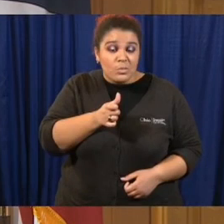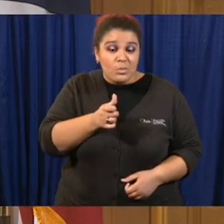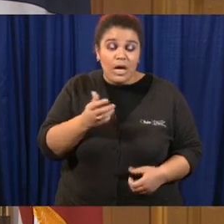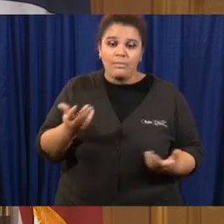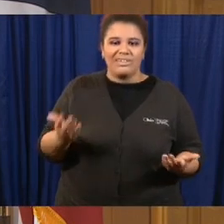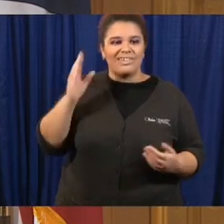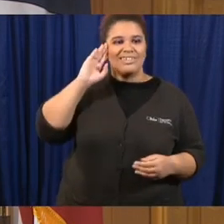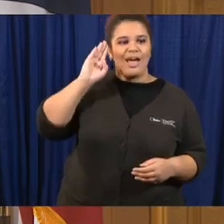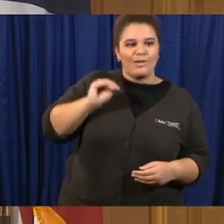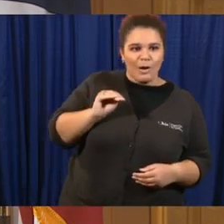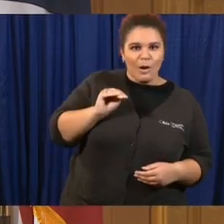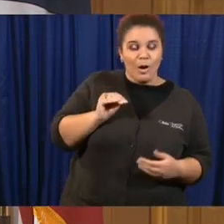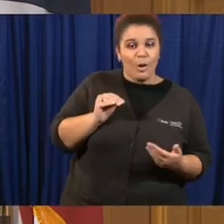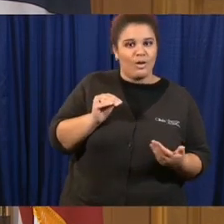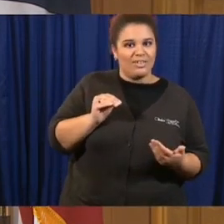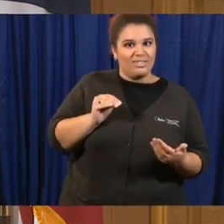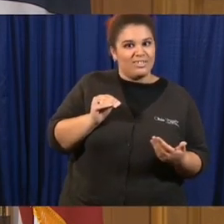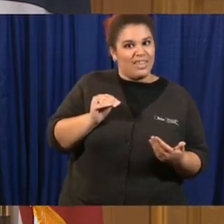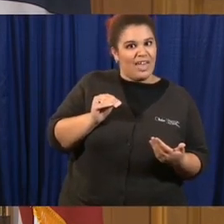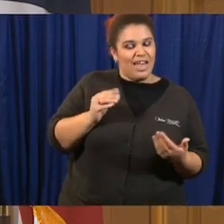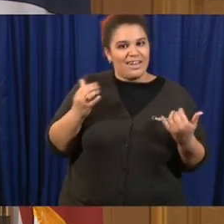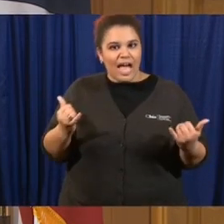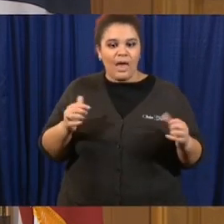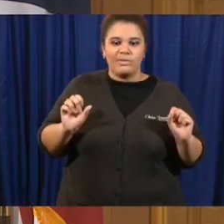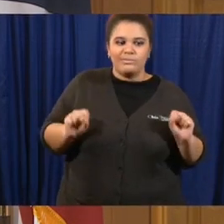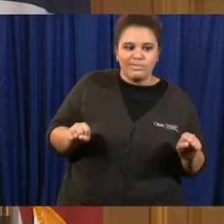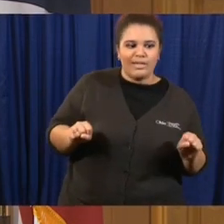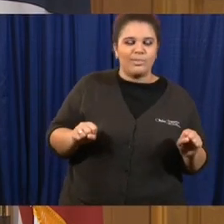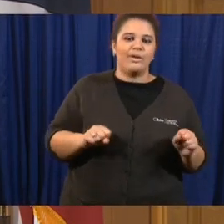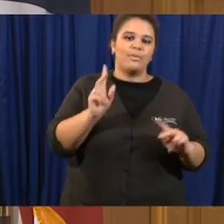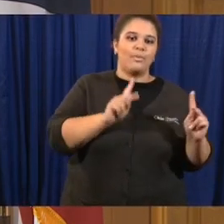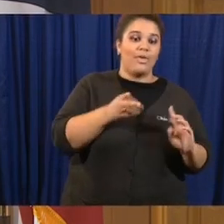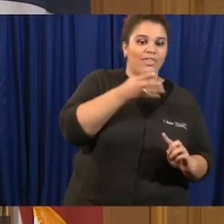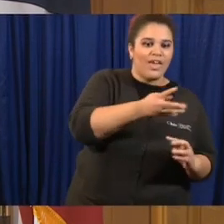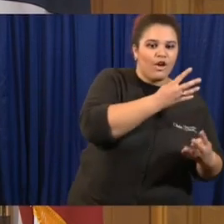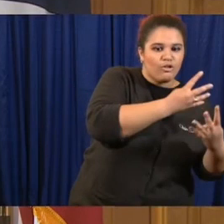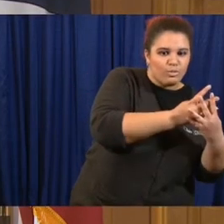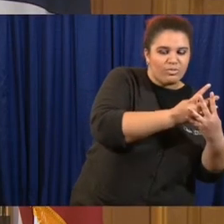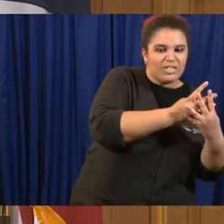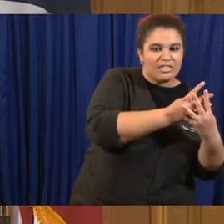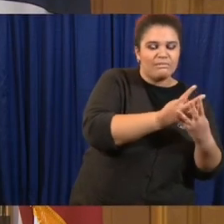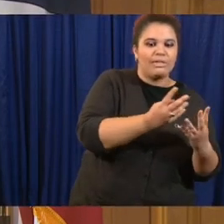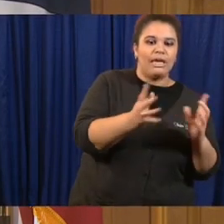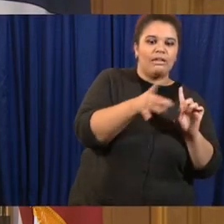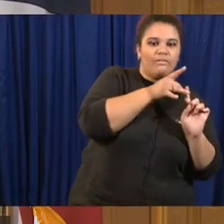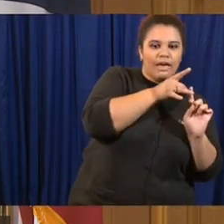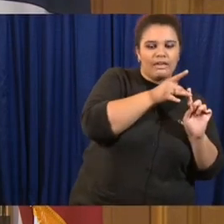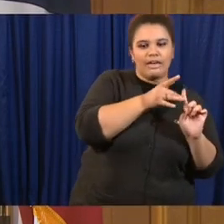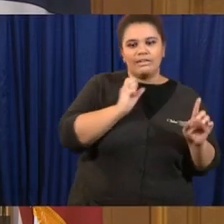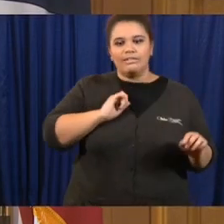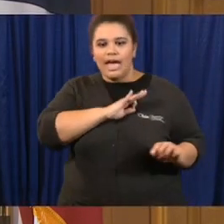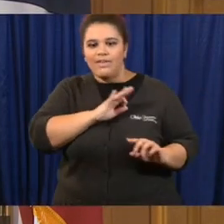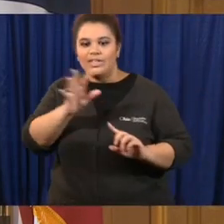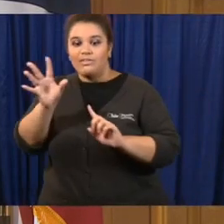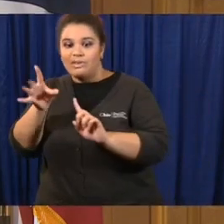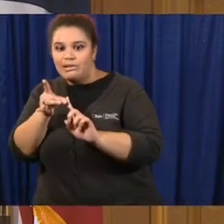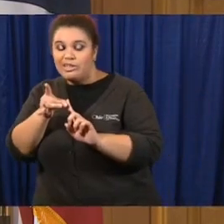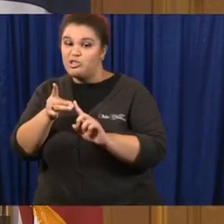coronavirus. Really, like, if it could result in long-term sentences being reduced in the future,